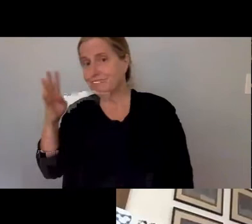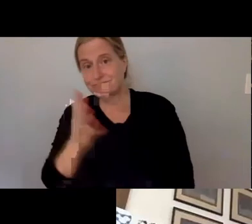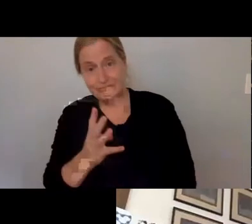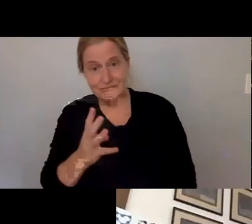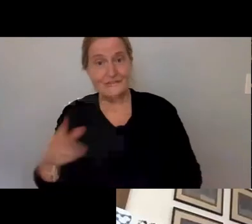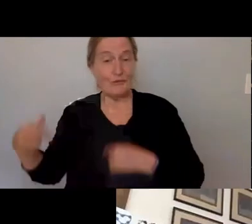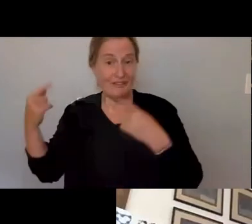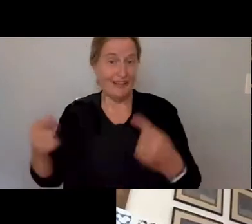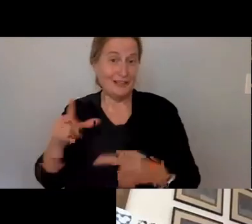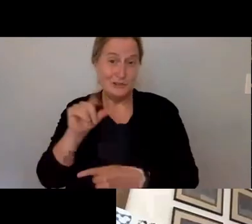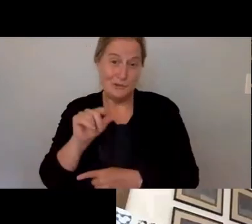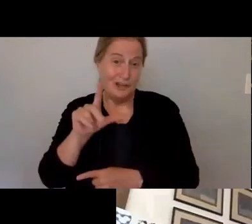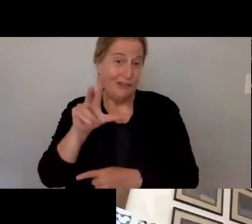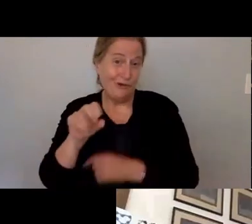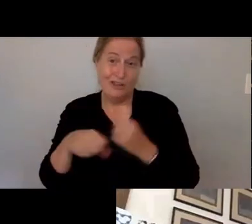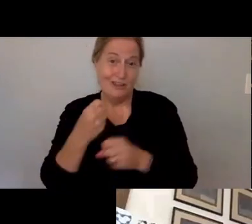Yes.